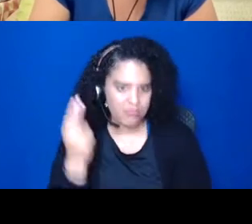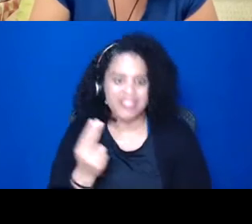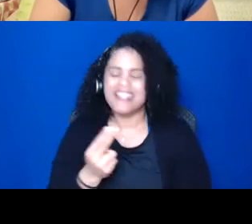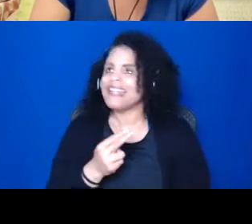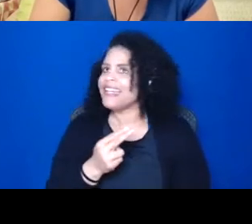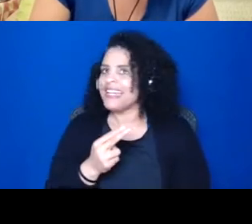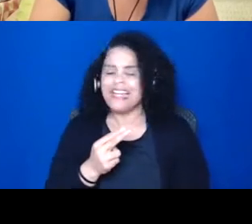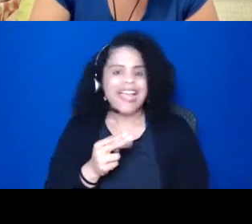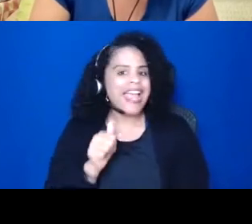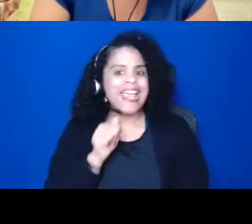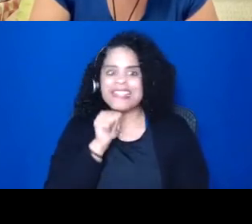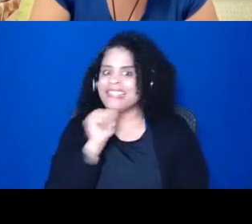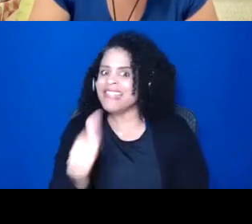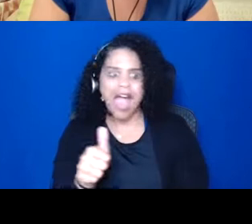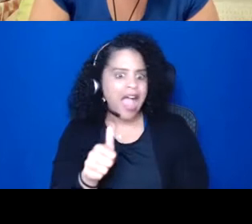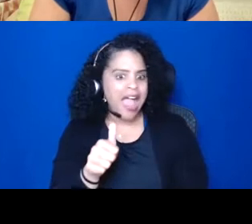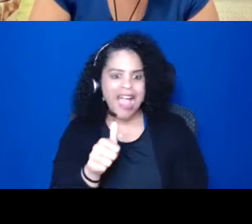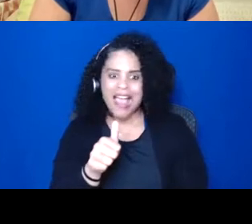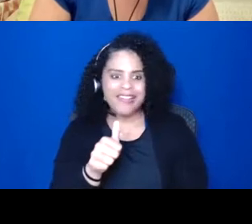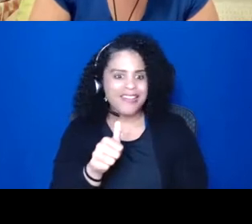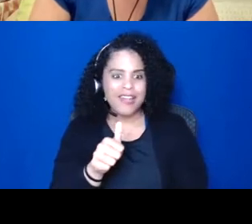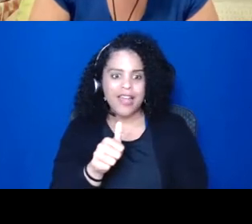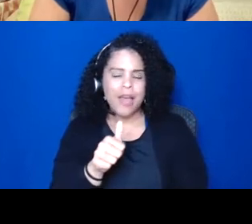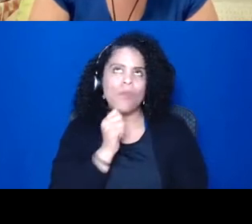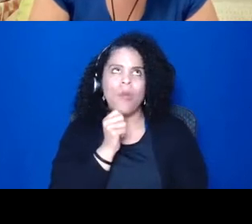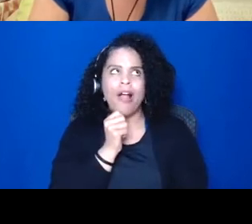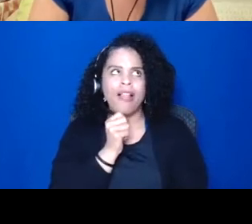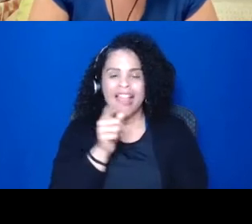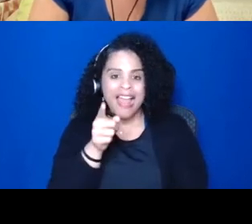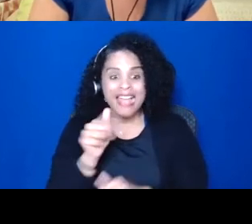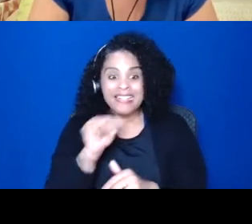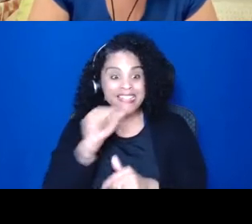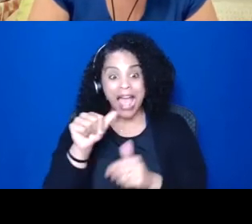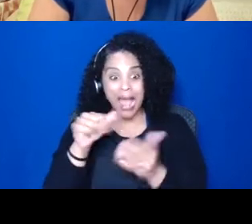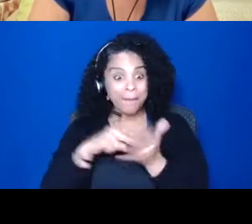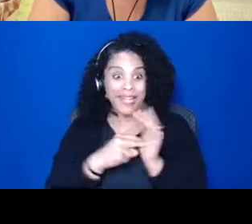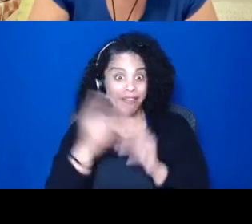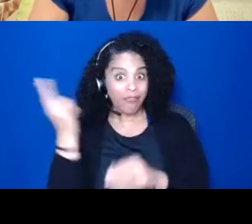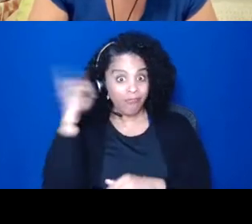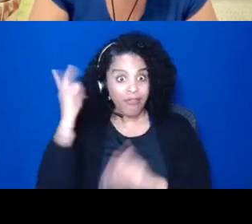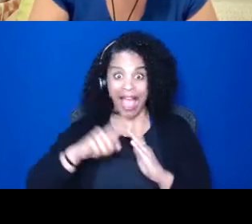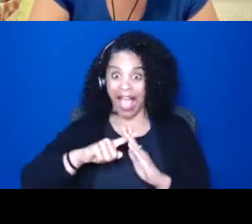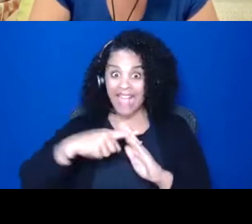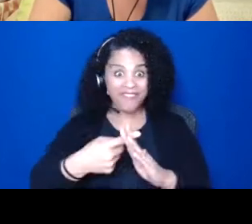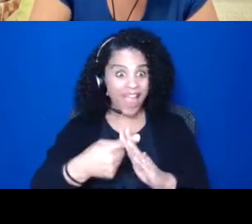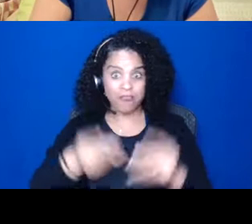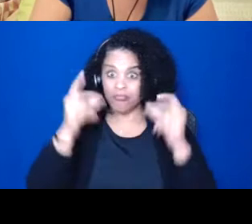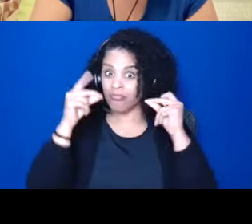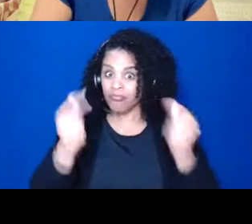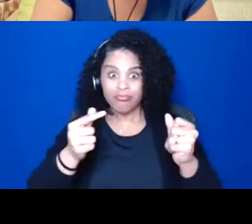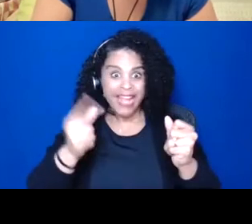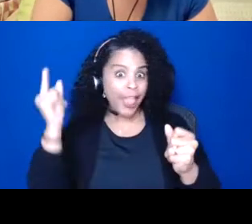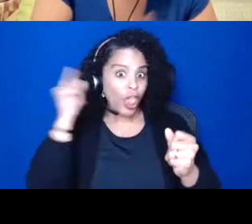not necessarily going to be the case that they get the implant activated and then suddenly they hear very